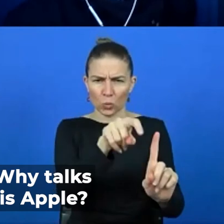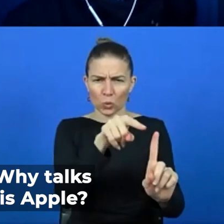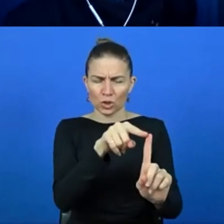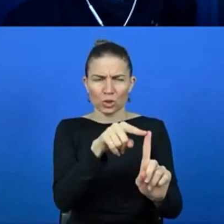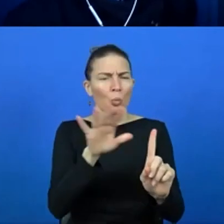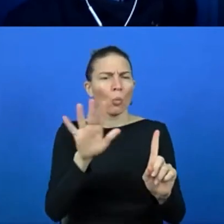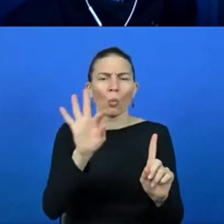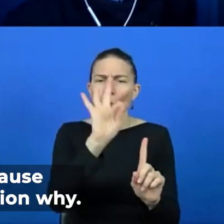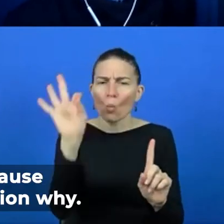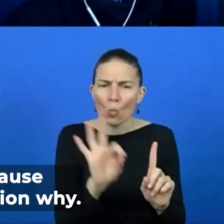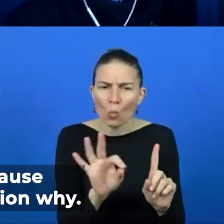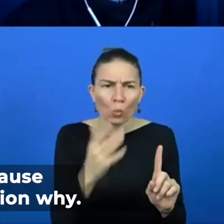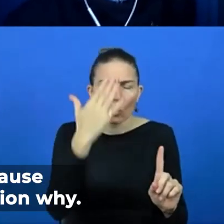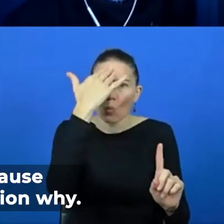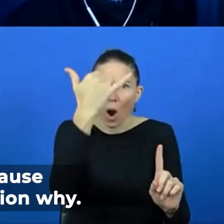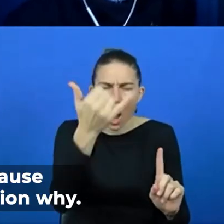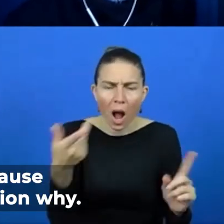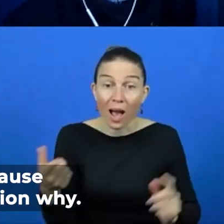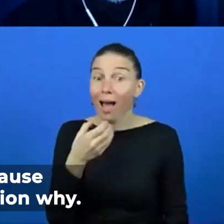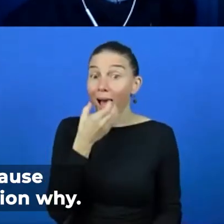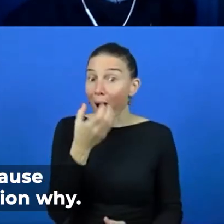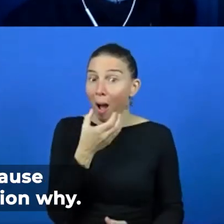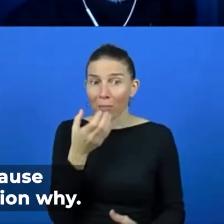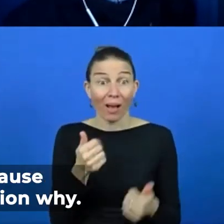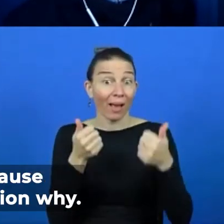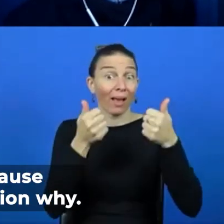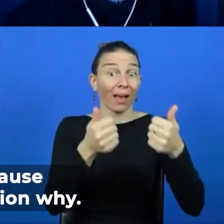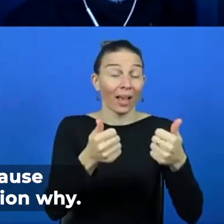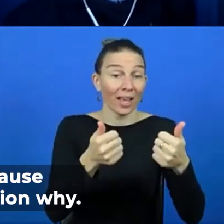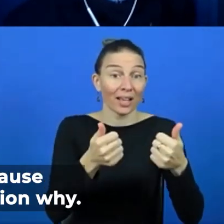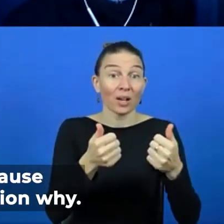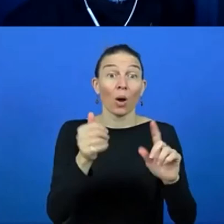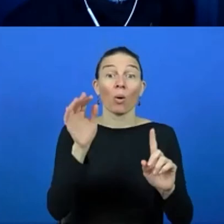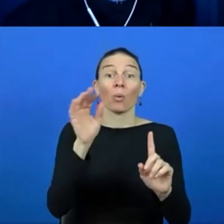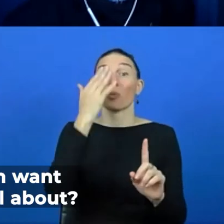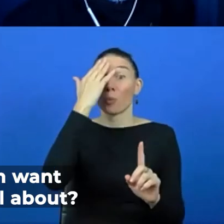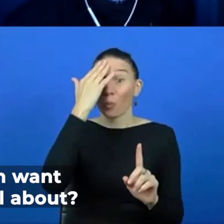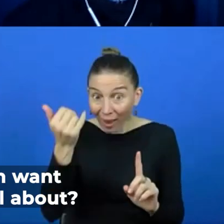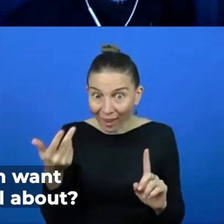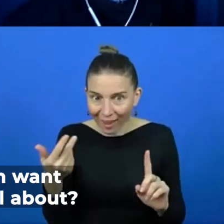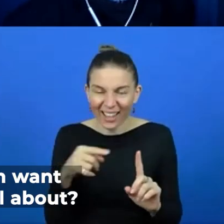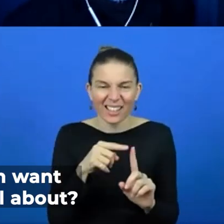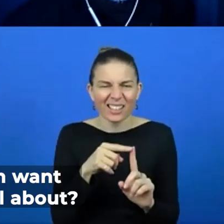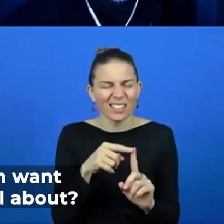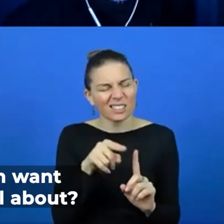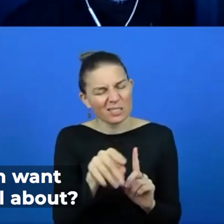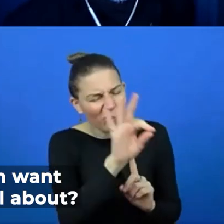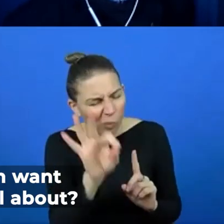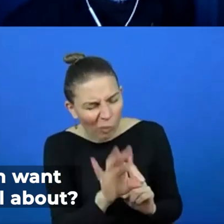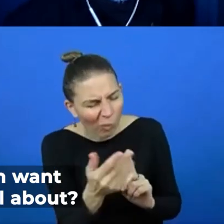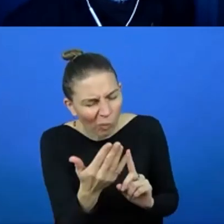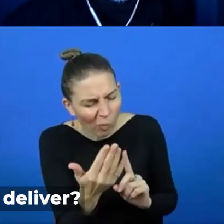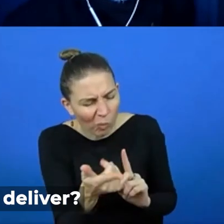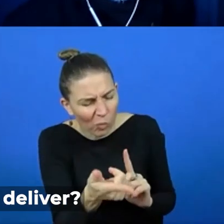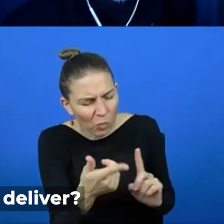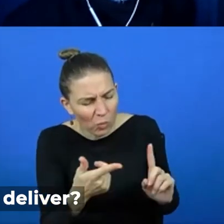Why is Apple, Apple is great because it addresses the question why. Why would you even want to be, what are we all